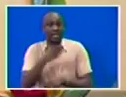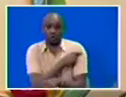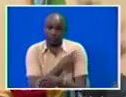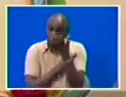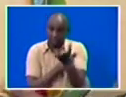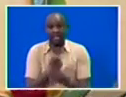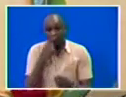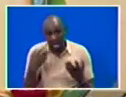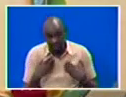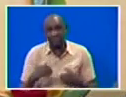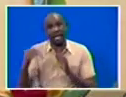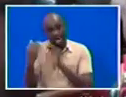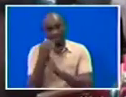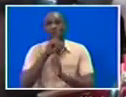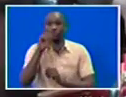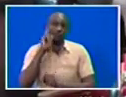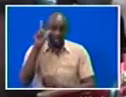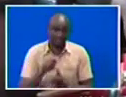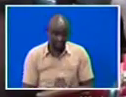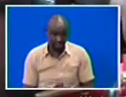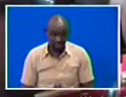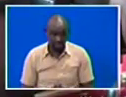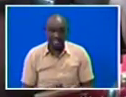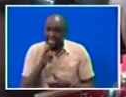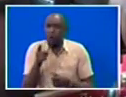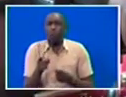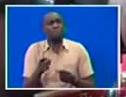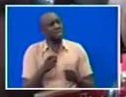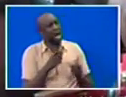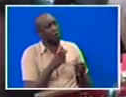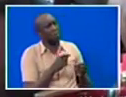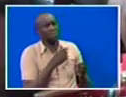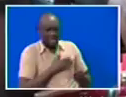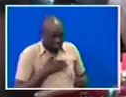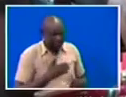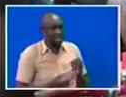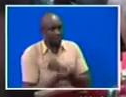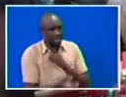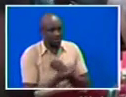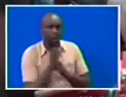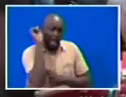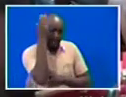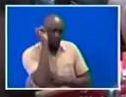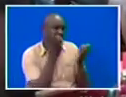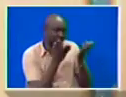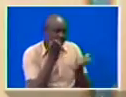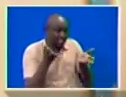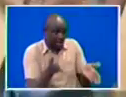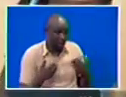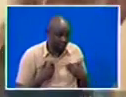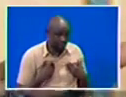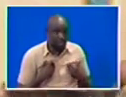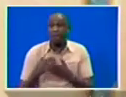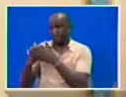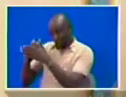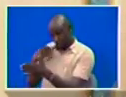you, they ask questions later. Kindly elaborate on the emergency ambulance services that you have announced. Before it was